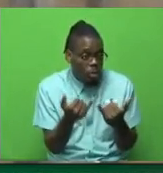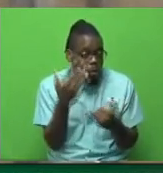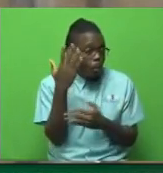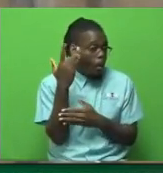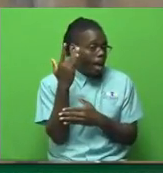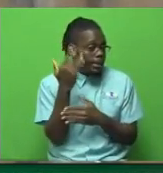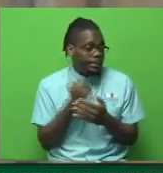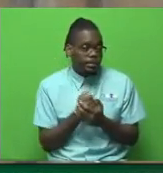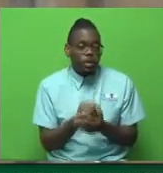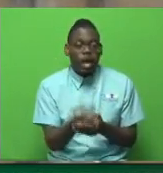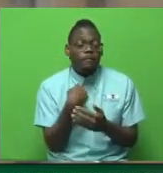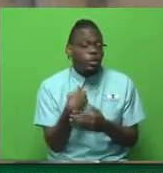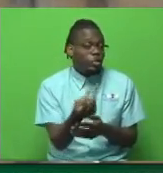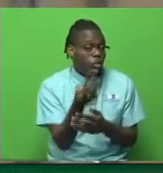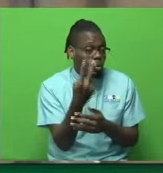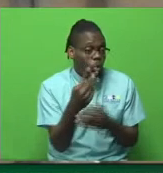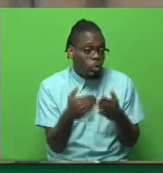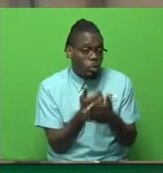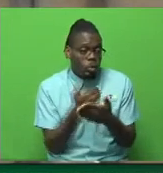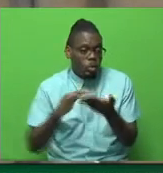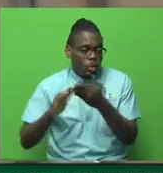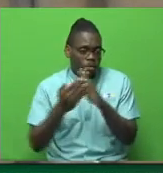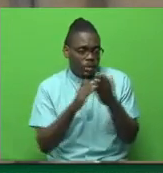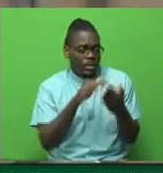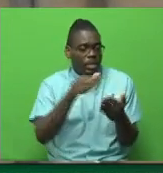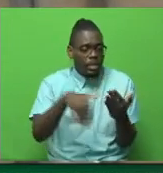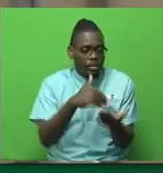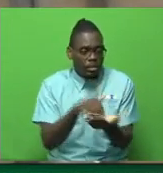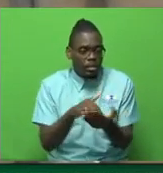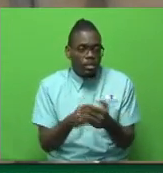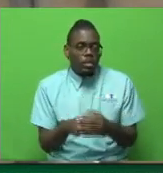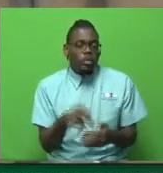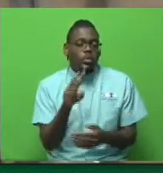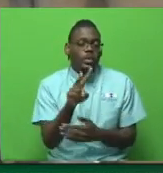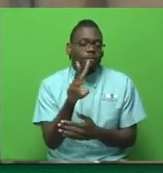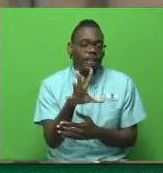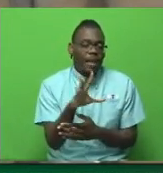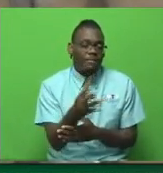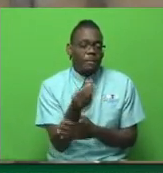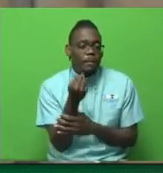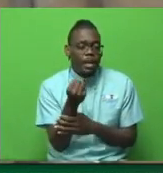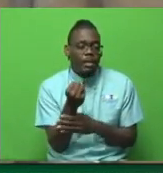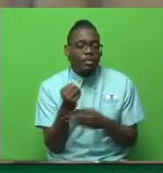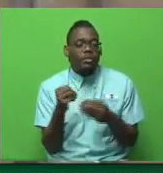community centers 25 million dollars worth of community centers